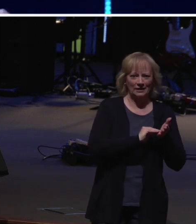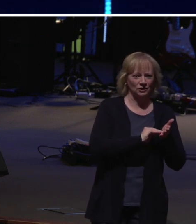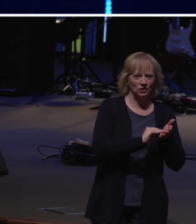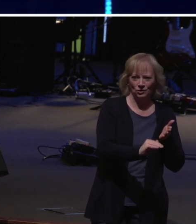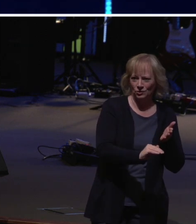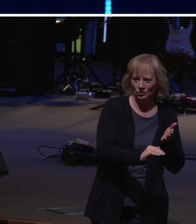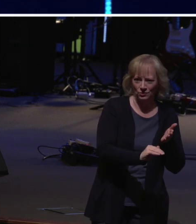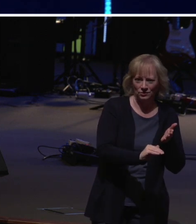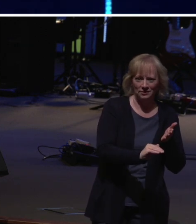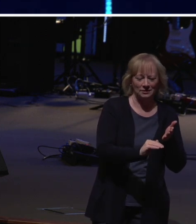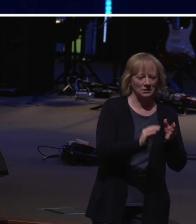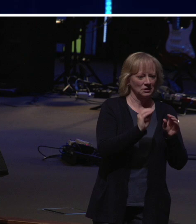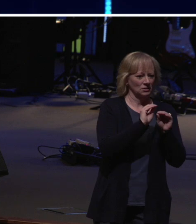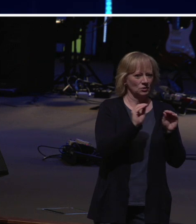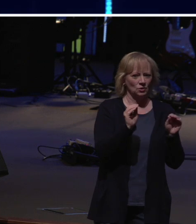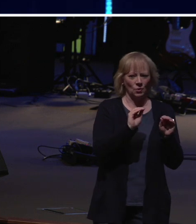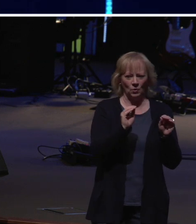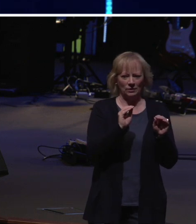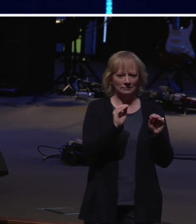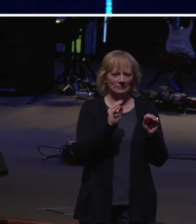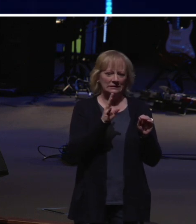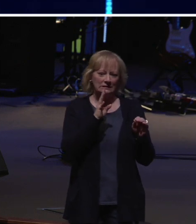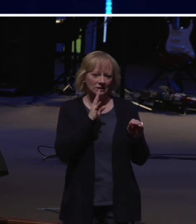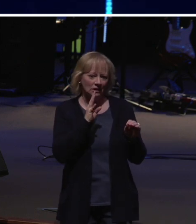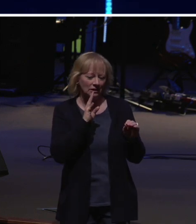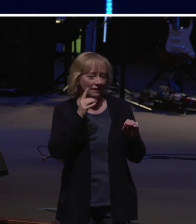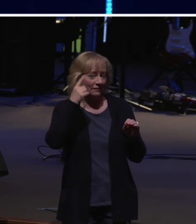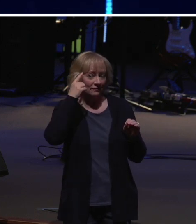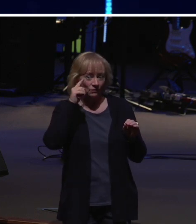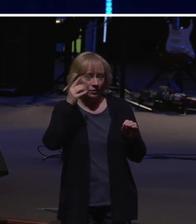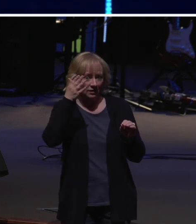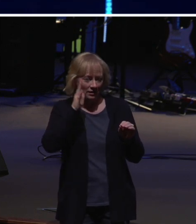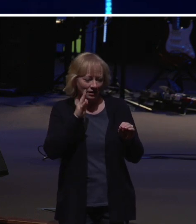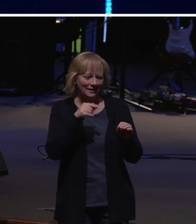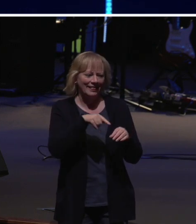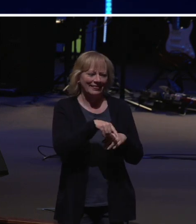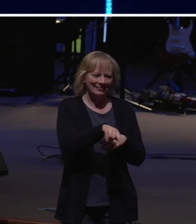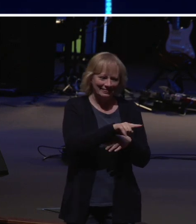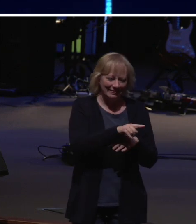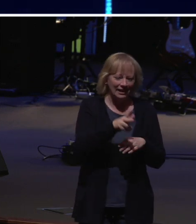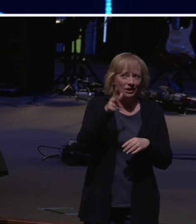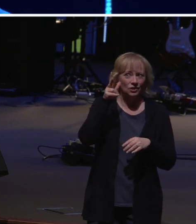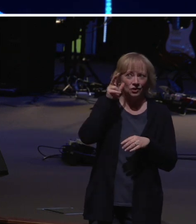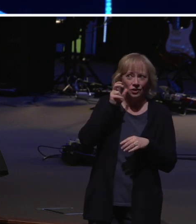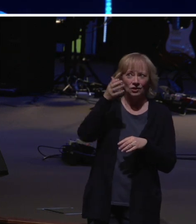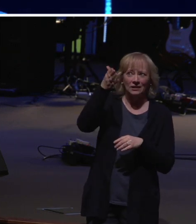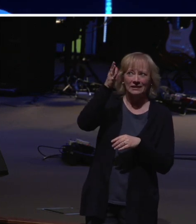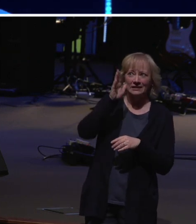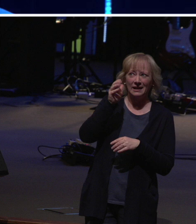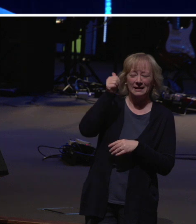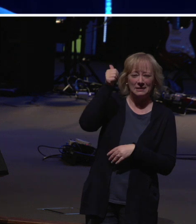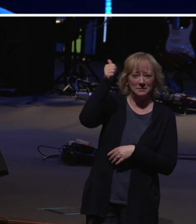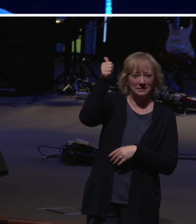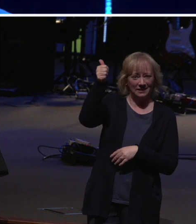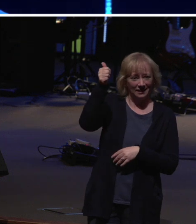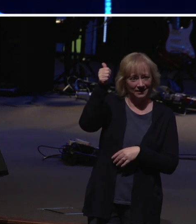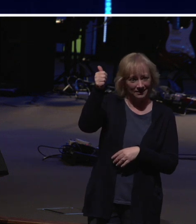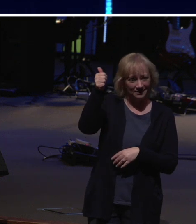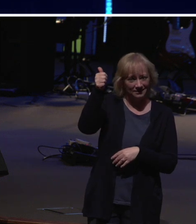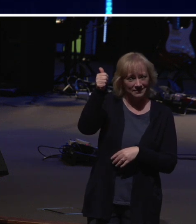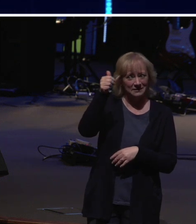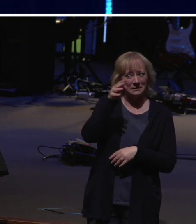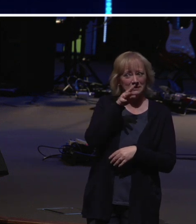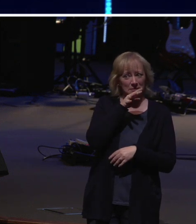There's no go-between. They heard God himself say